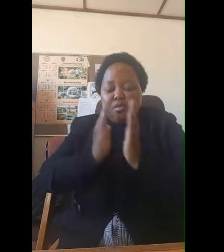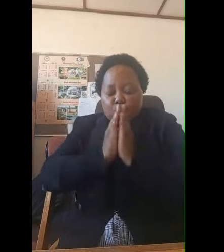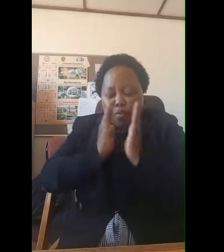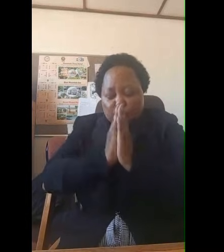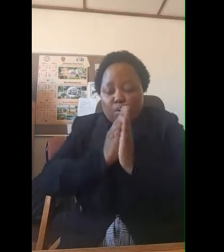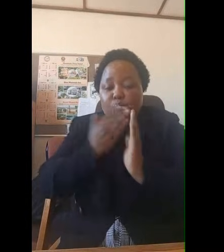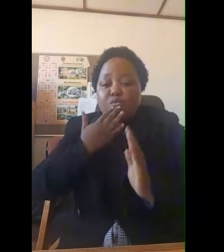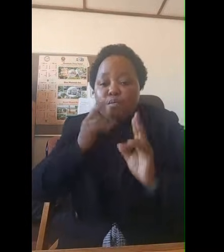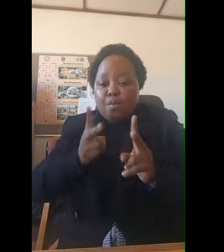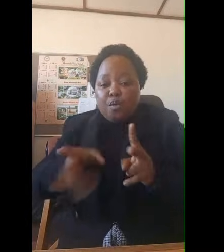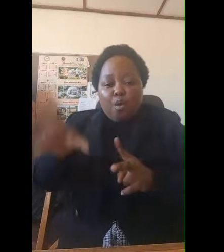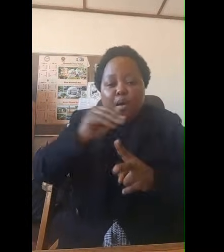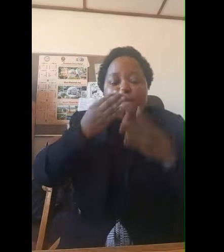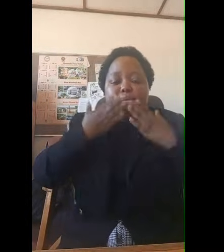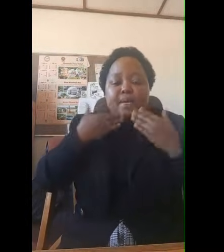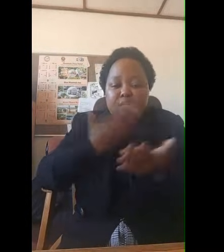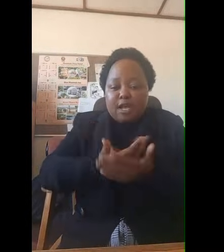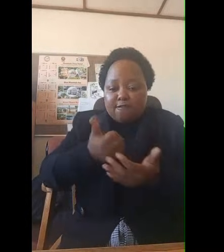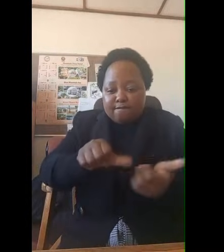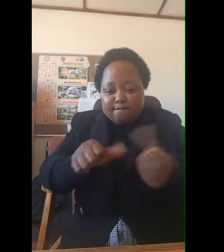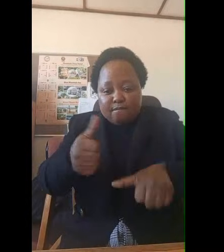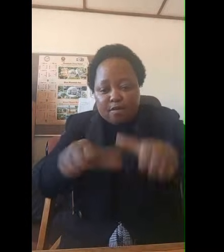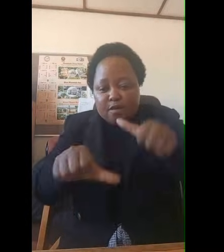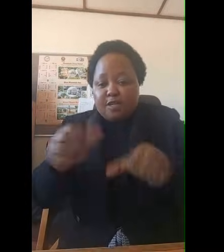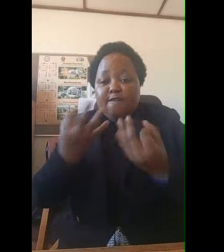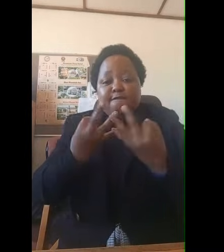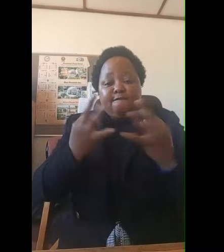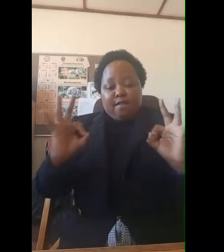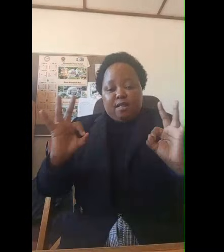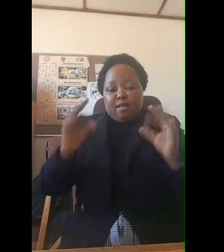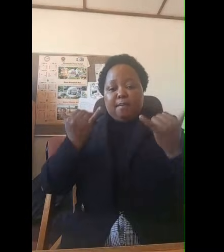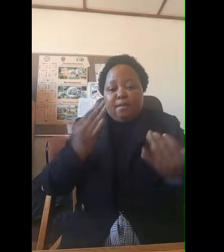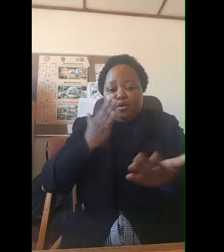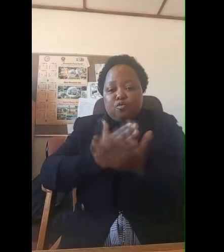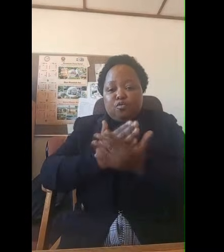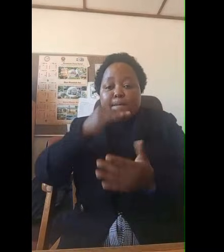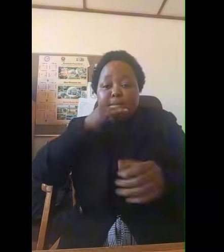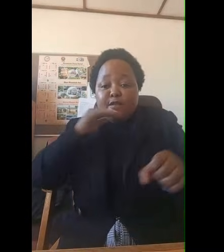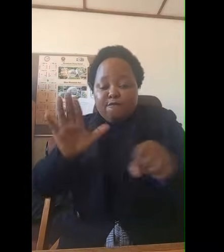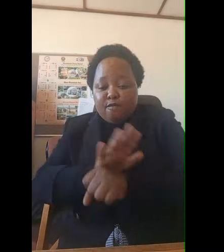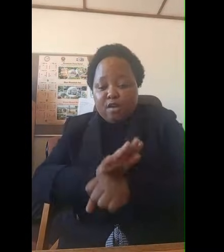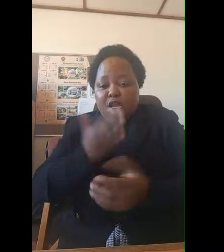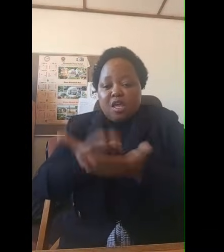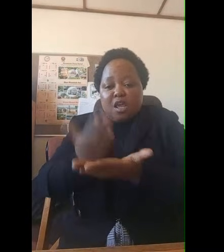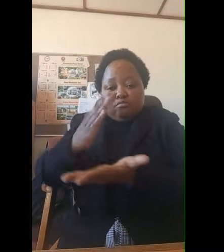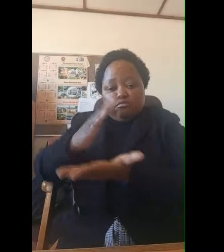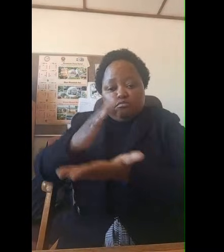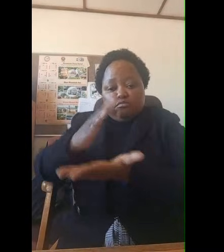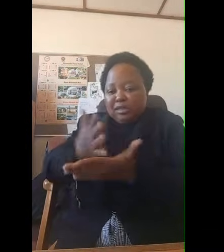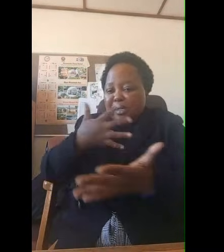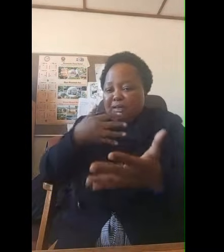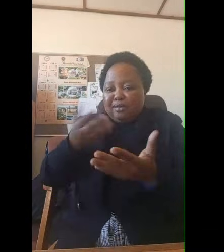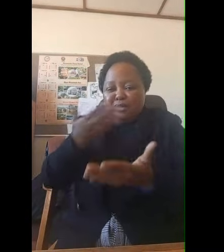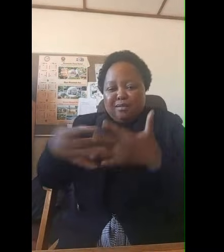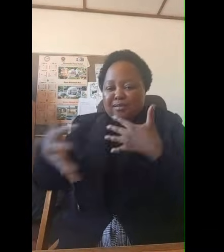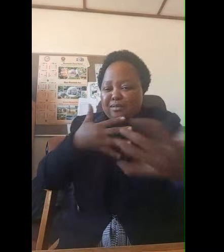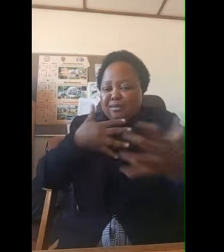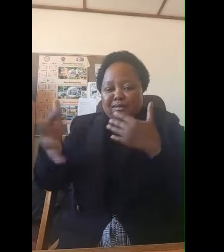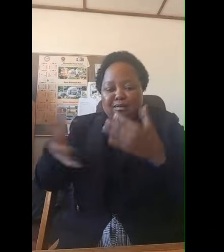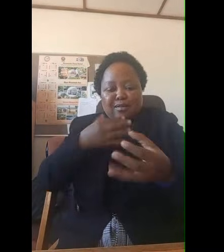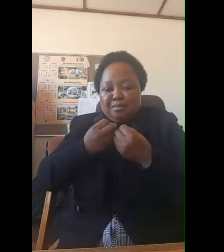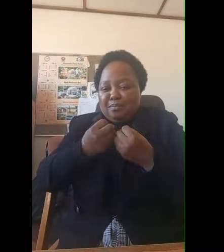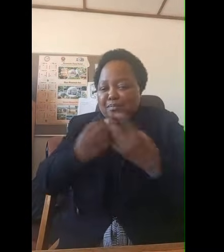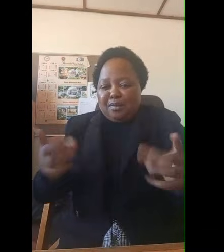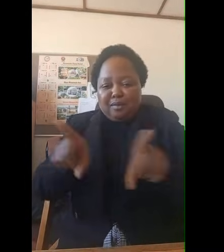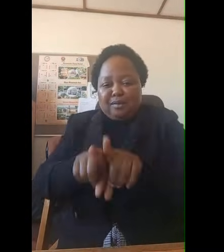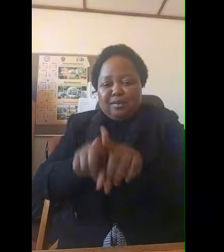to participate freely but rigorously. Share as much as possible and leave this space. Take